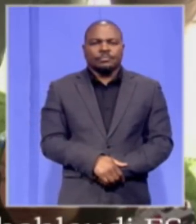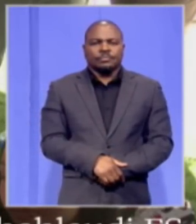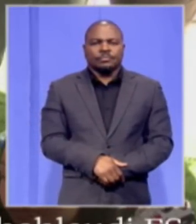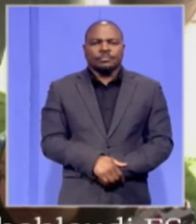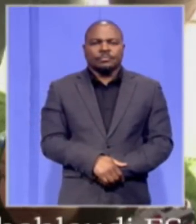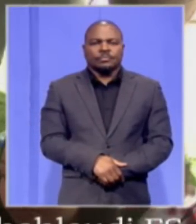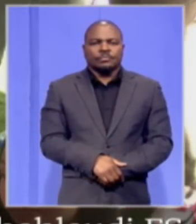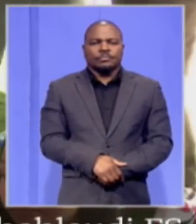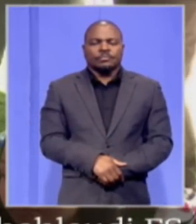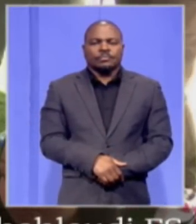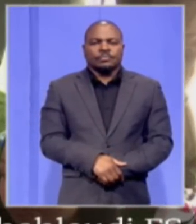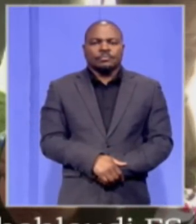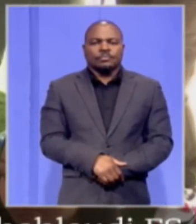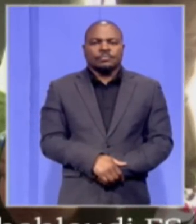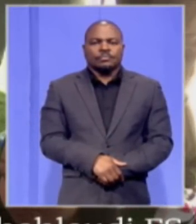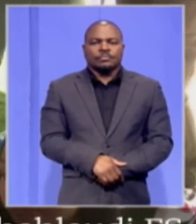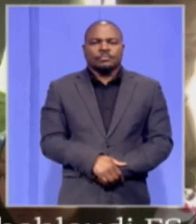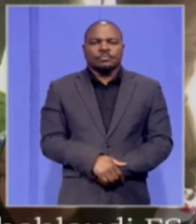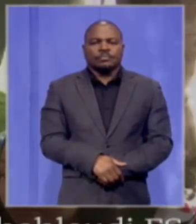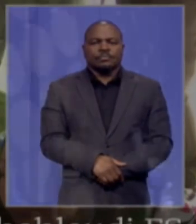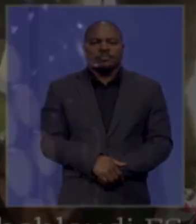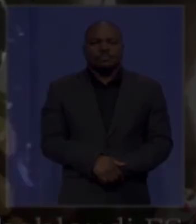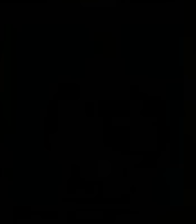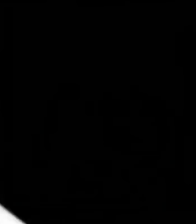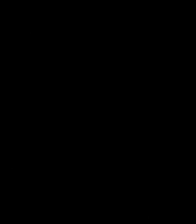SABC Odekral.